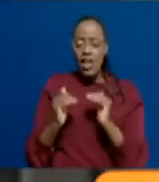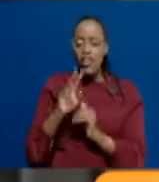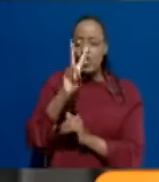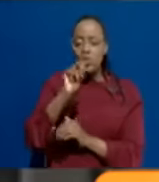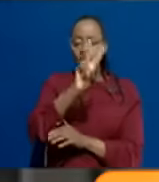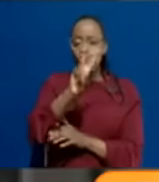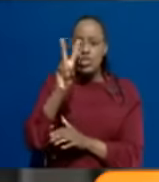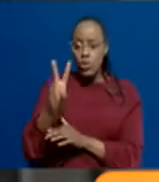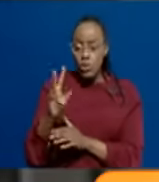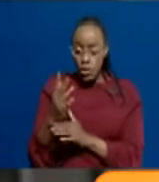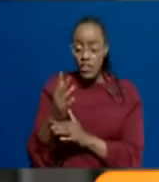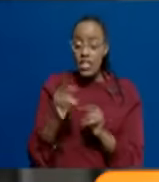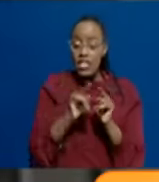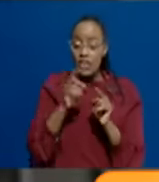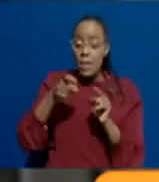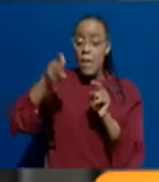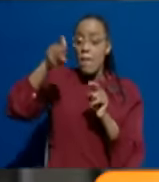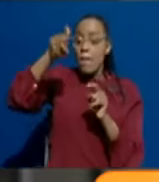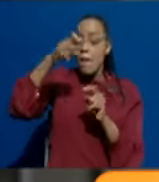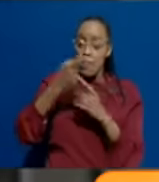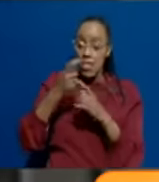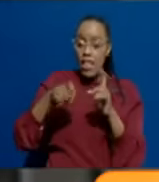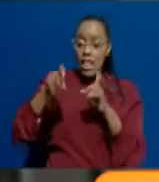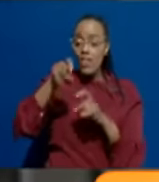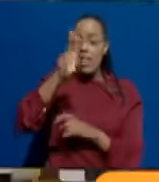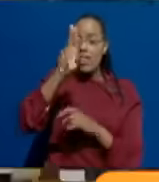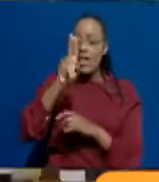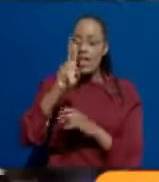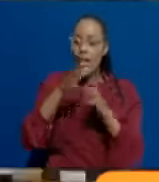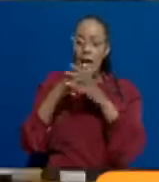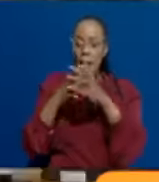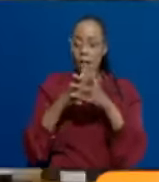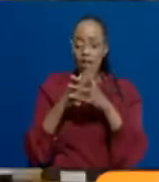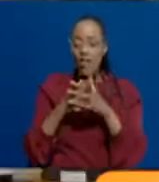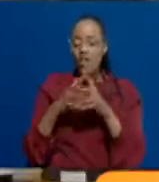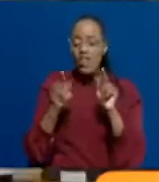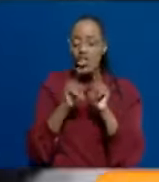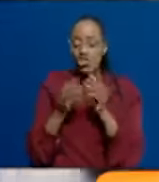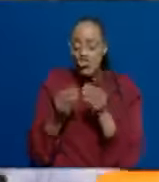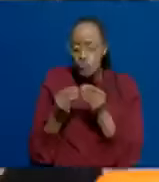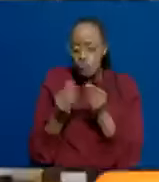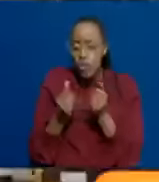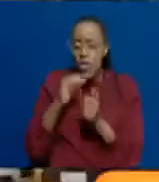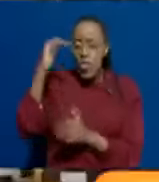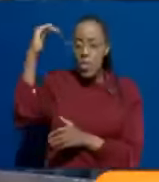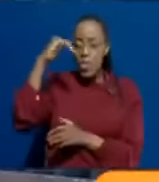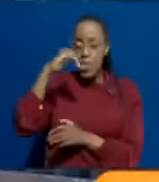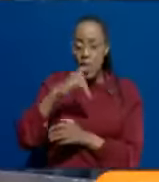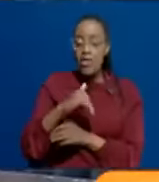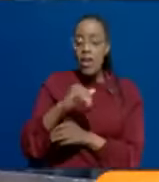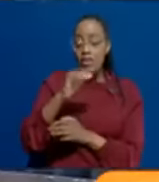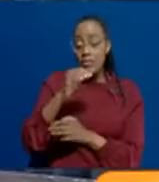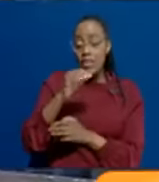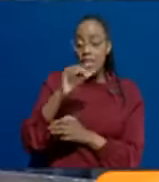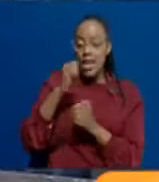2022 aggressive rise in interest rates in the U.S. to curb inflation. The CBK boss